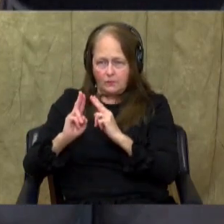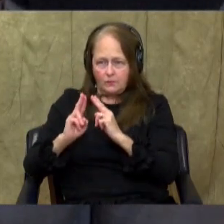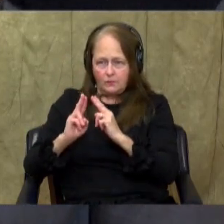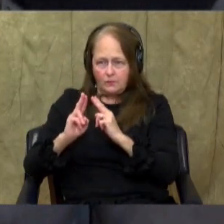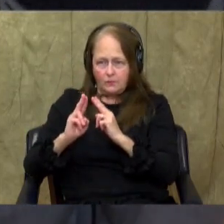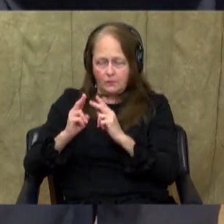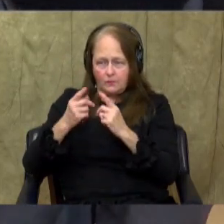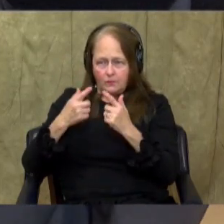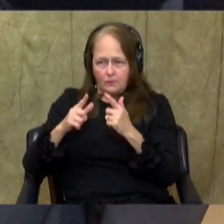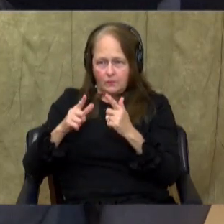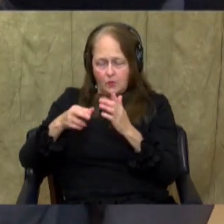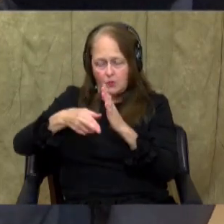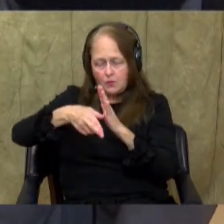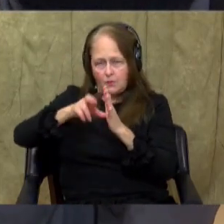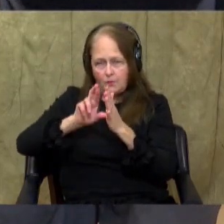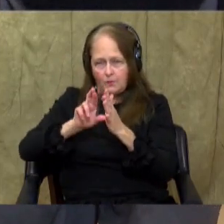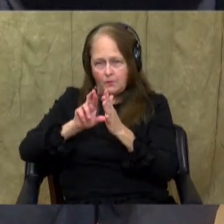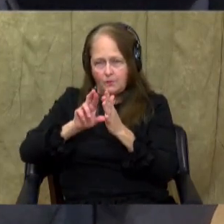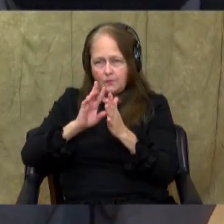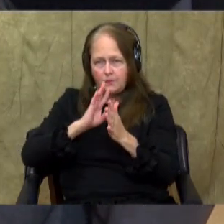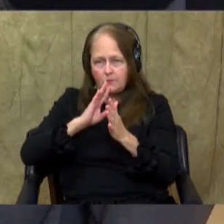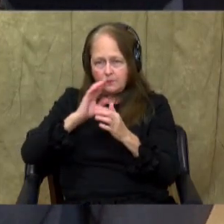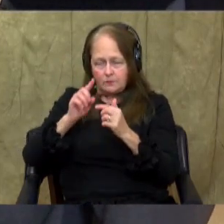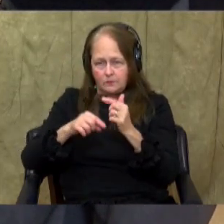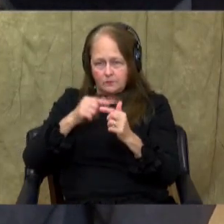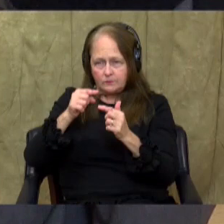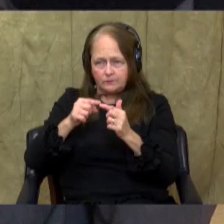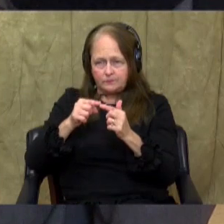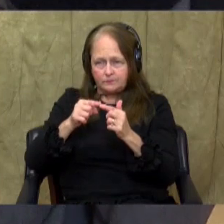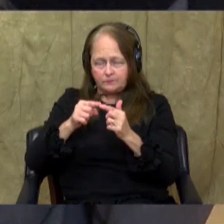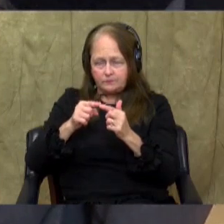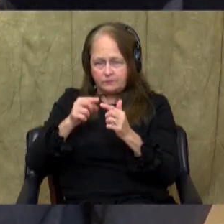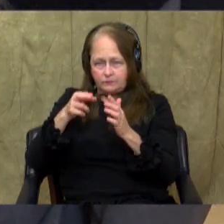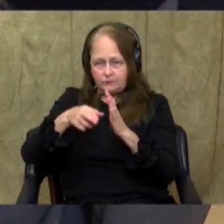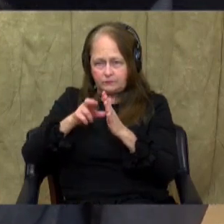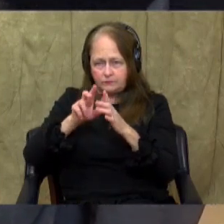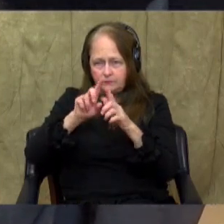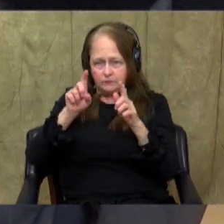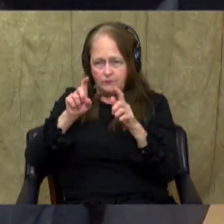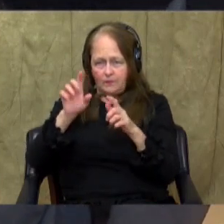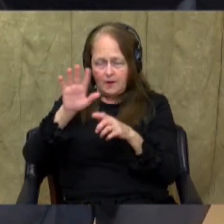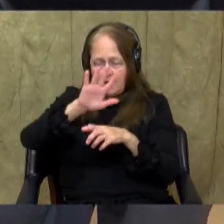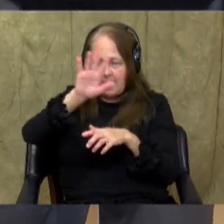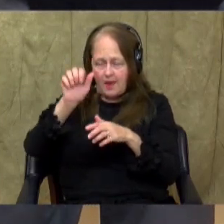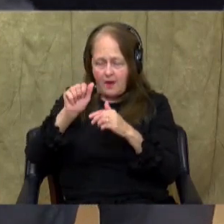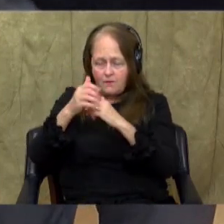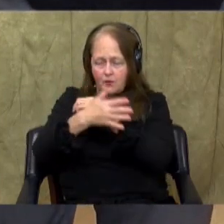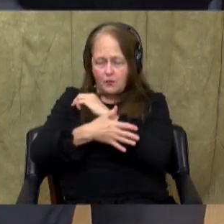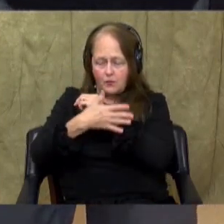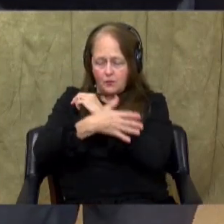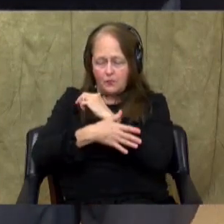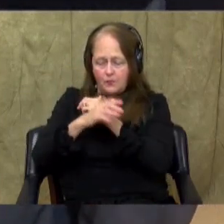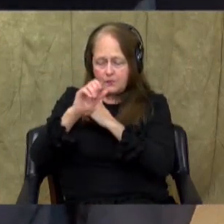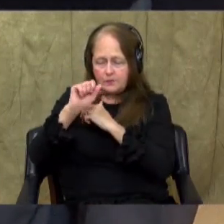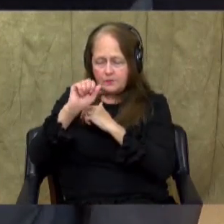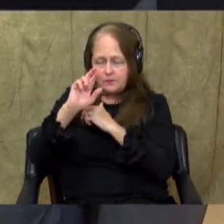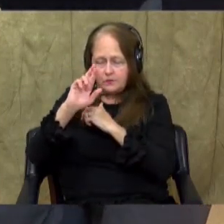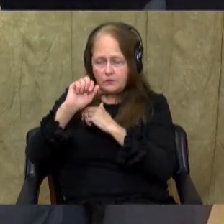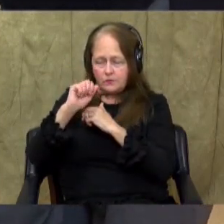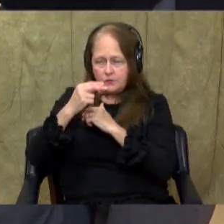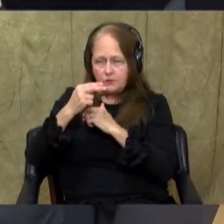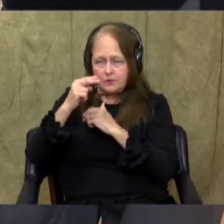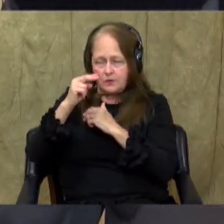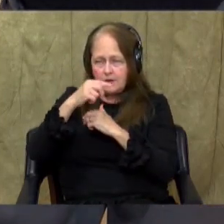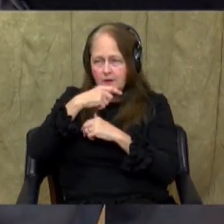So let's kind of review a few things that we've talked about. Let's do a couple of review questions. The African countries in the Sahel region, just south of the